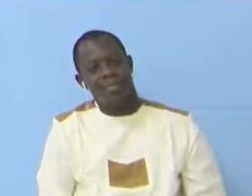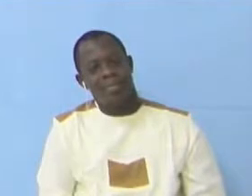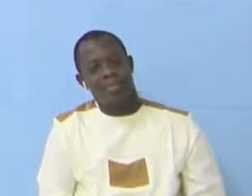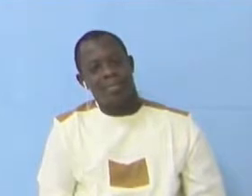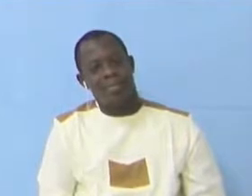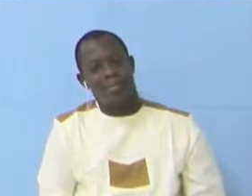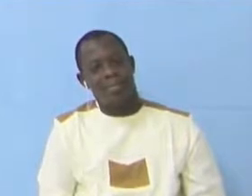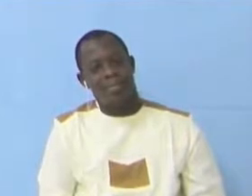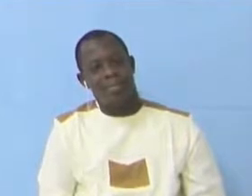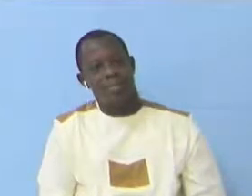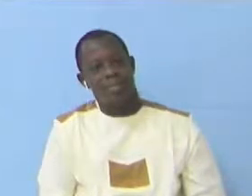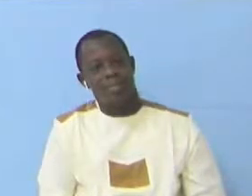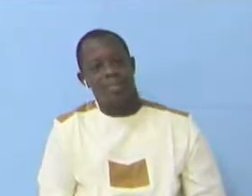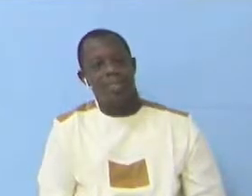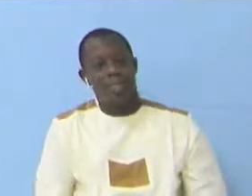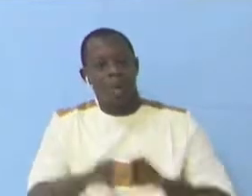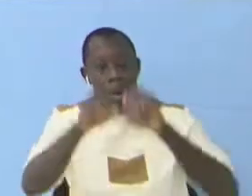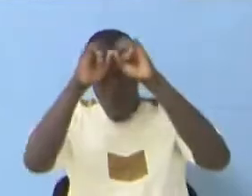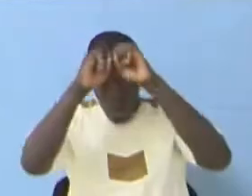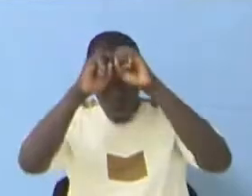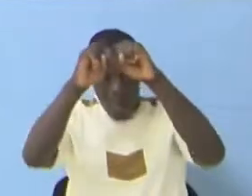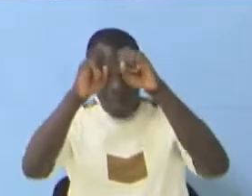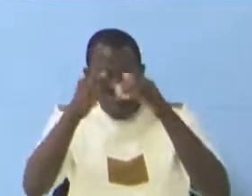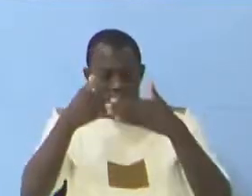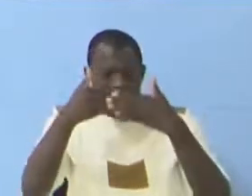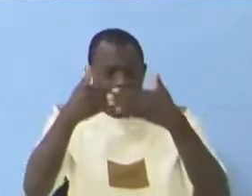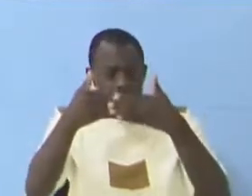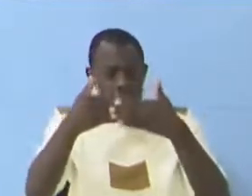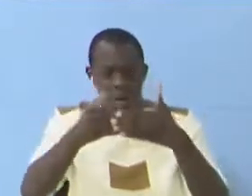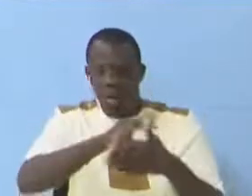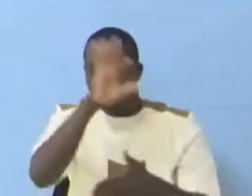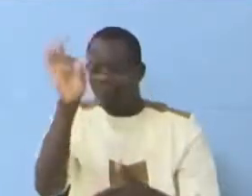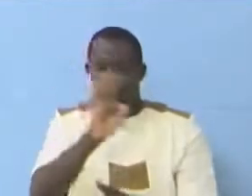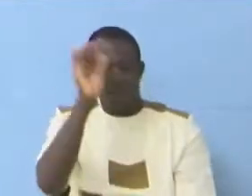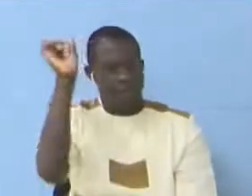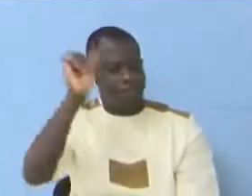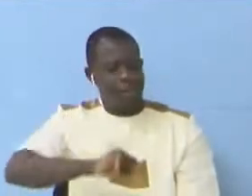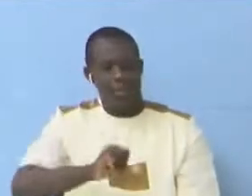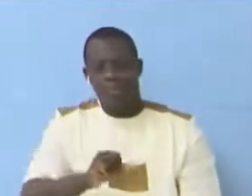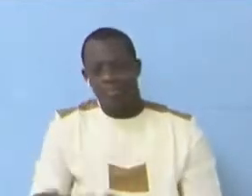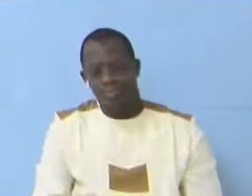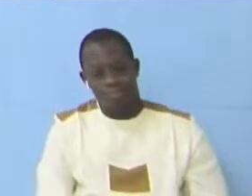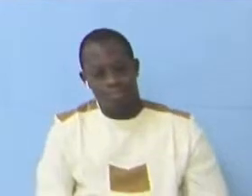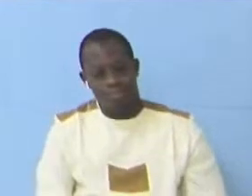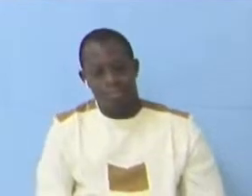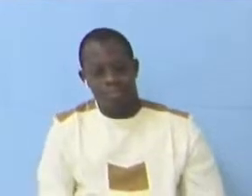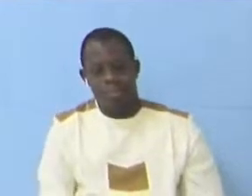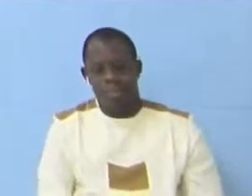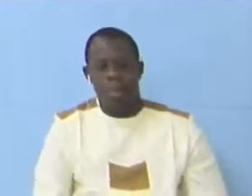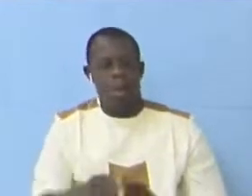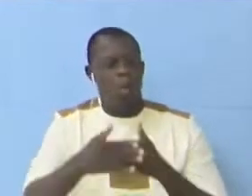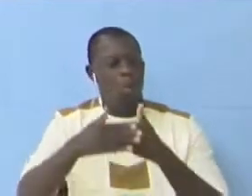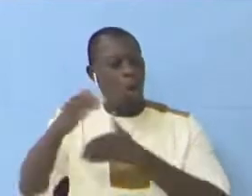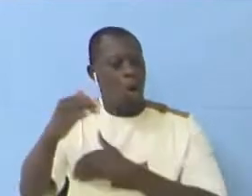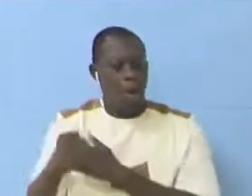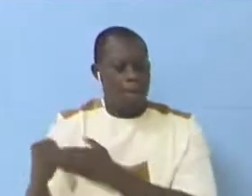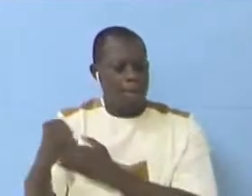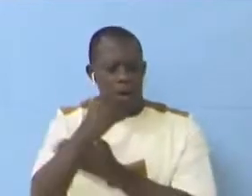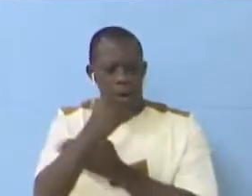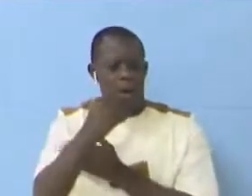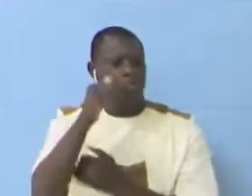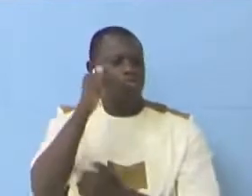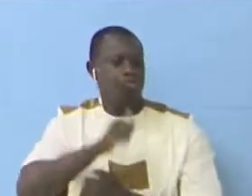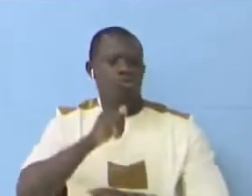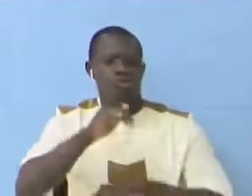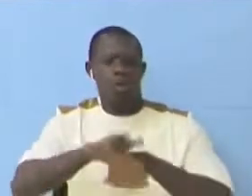They reacted very badly. ci niñ jëfee day jëfin bu bon la. Excessive force was used on those